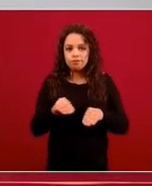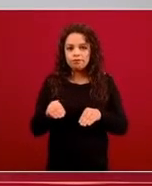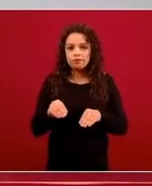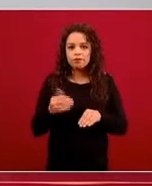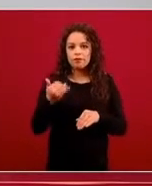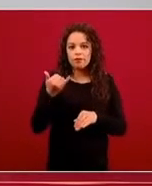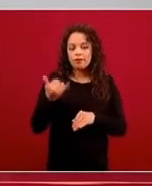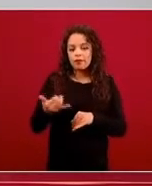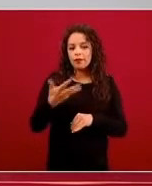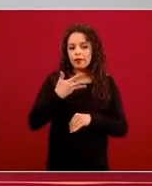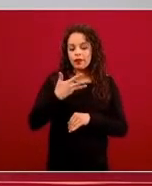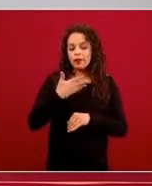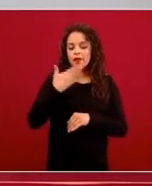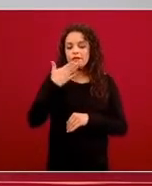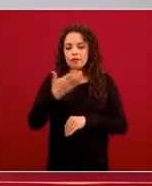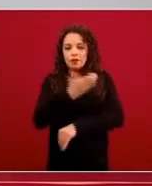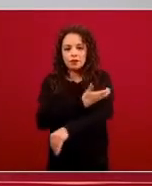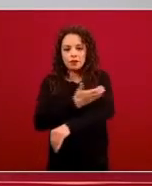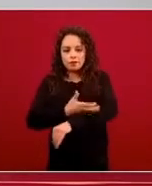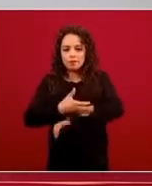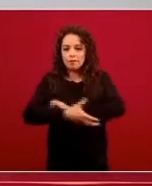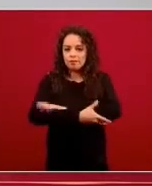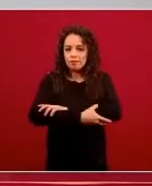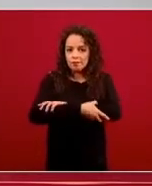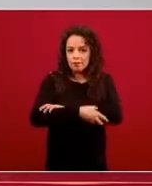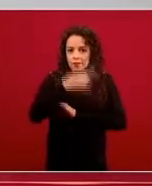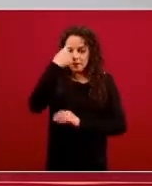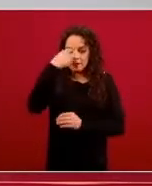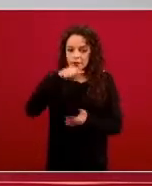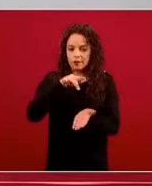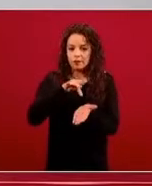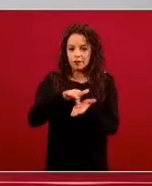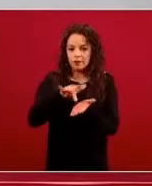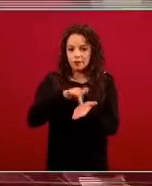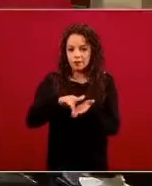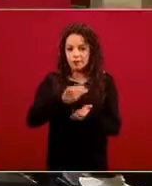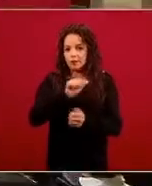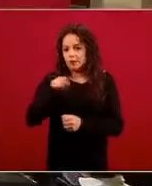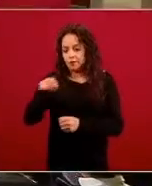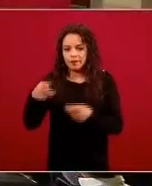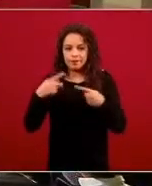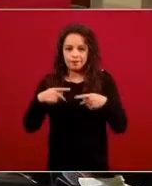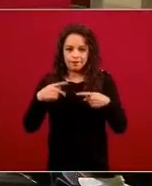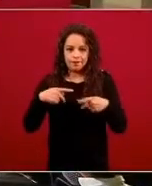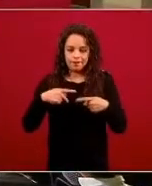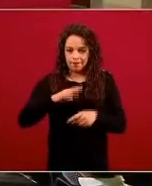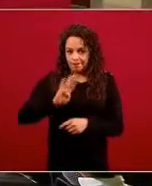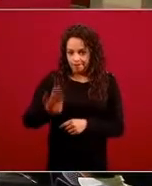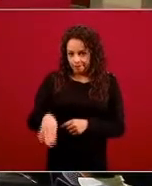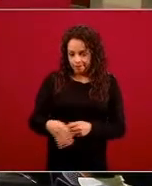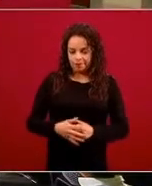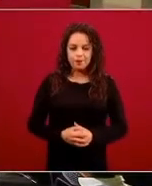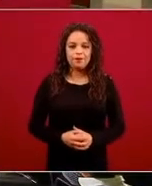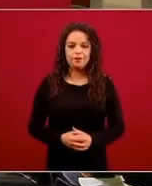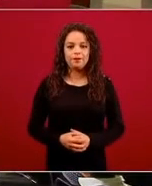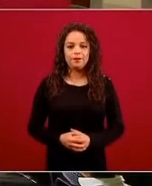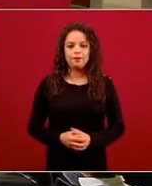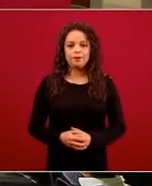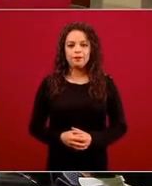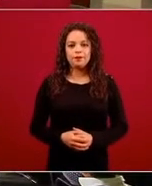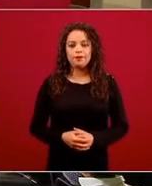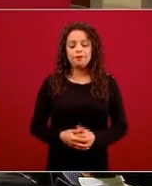Again, we want to have at the center the solidarity and the support that must be extended towards